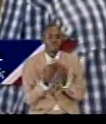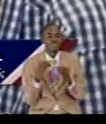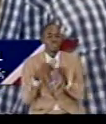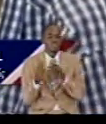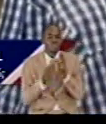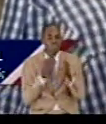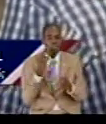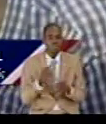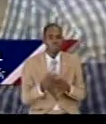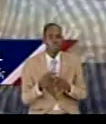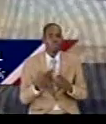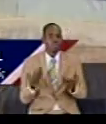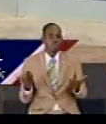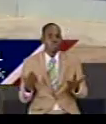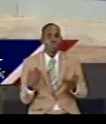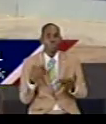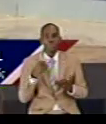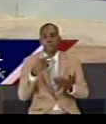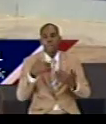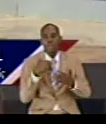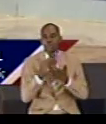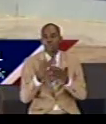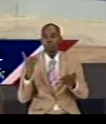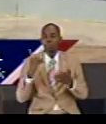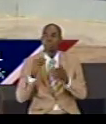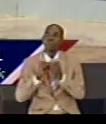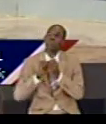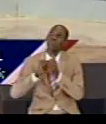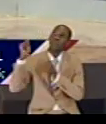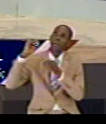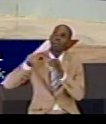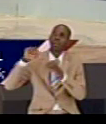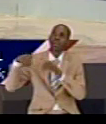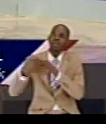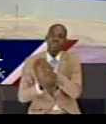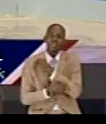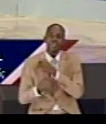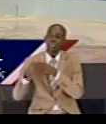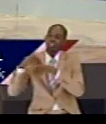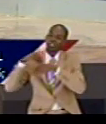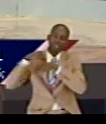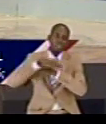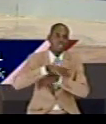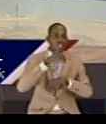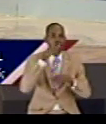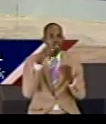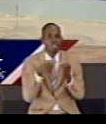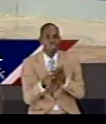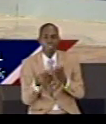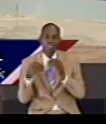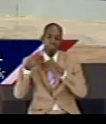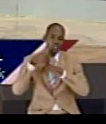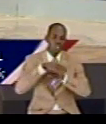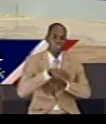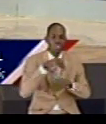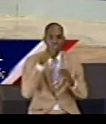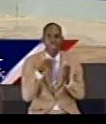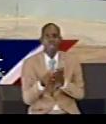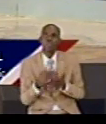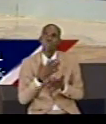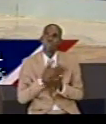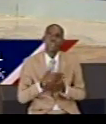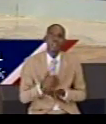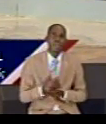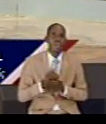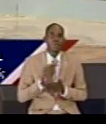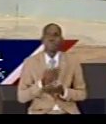have, somebody overseas, and you have somebody far away, and they're sending letter, they're sending SOS, help our soul. They